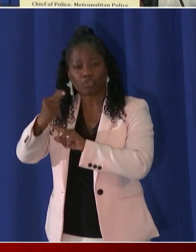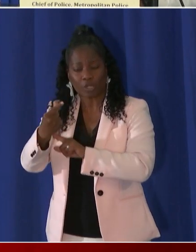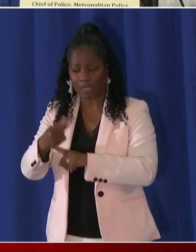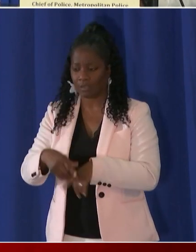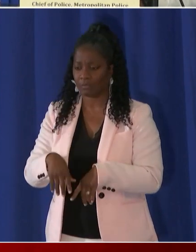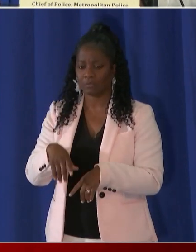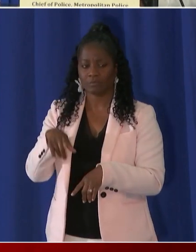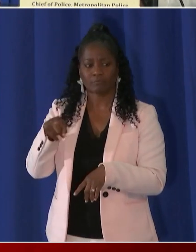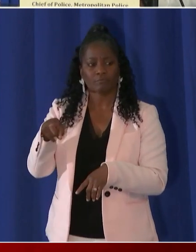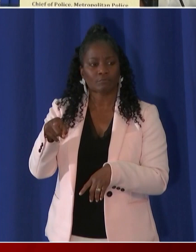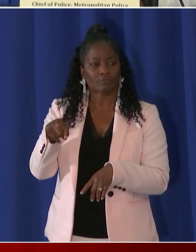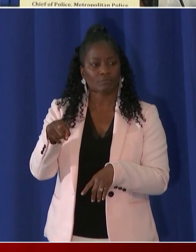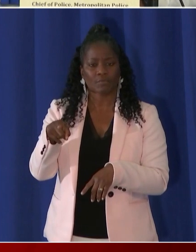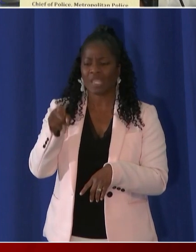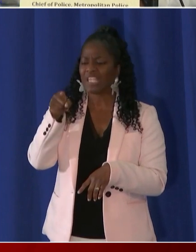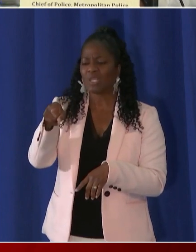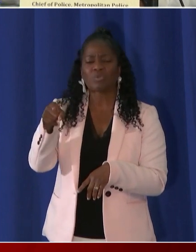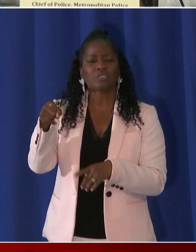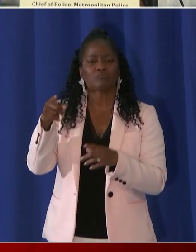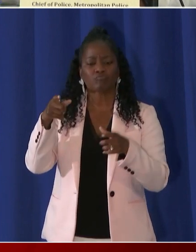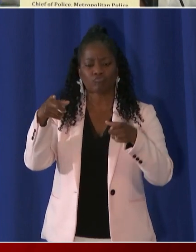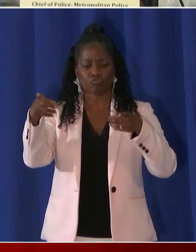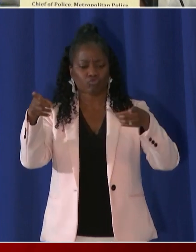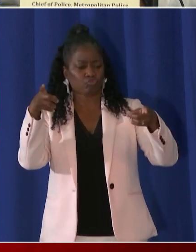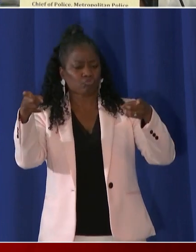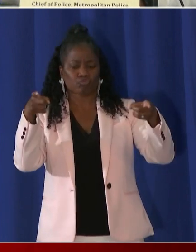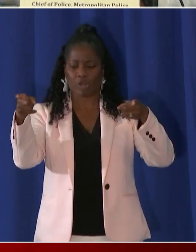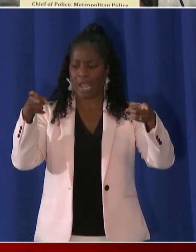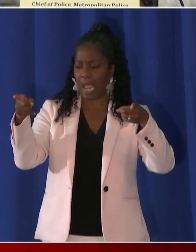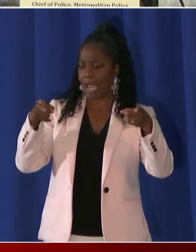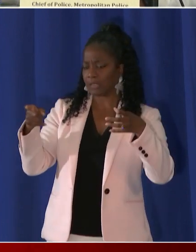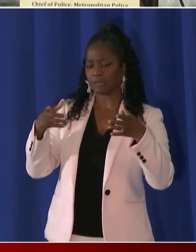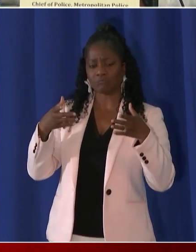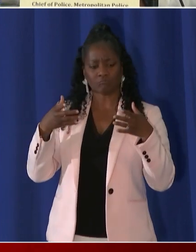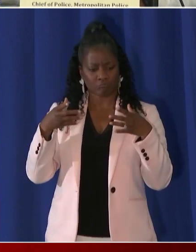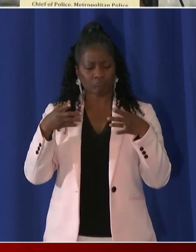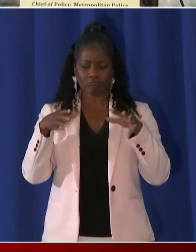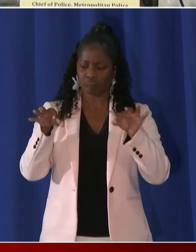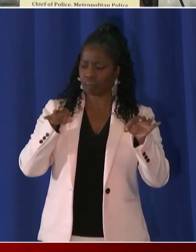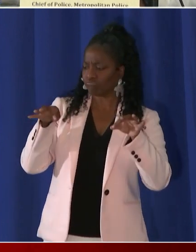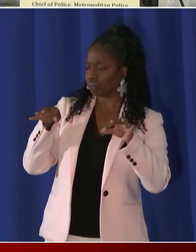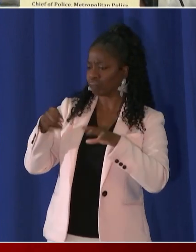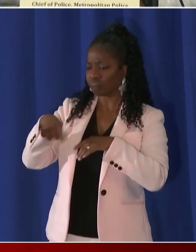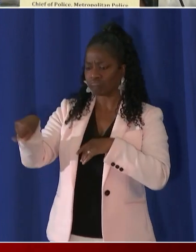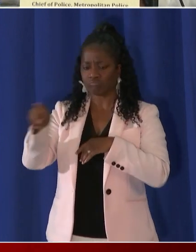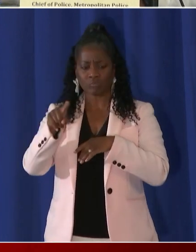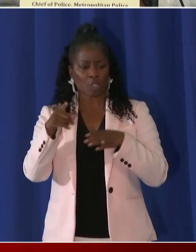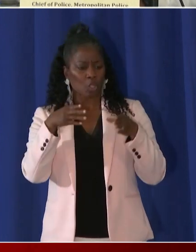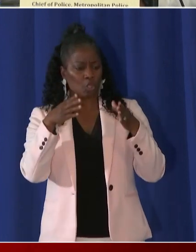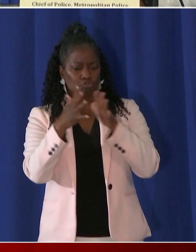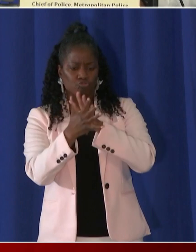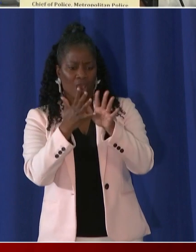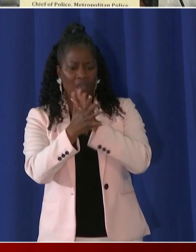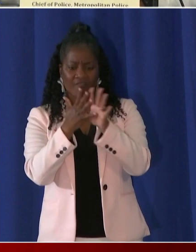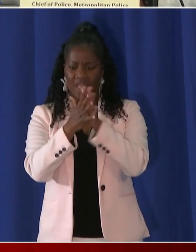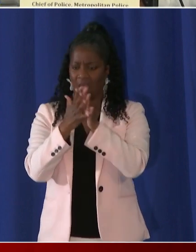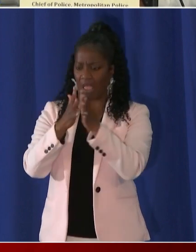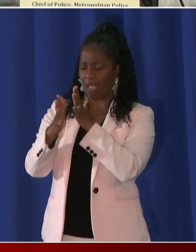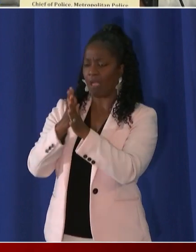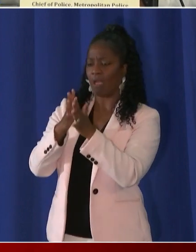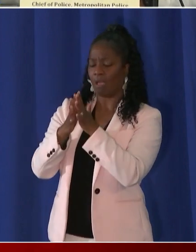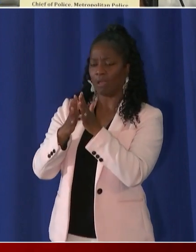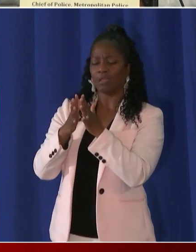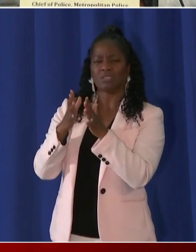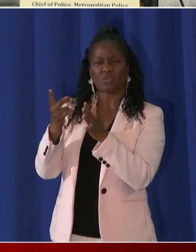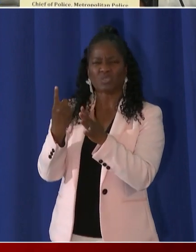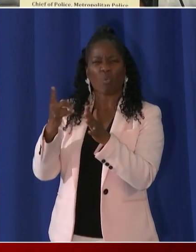flagger, directing traffic. And traffic is backed up. And surely some people were upset about that. So, of course, a person on